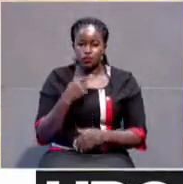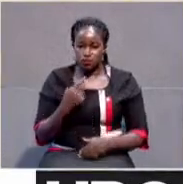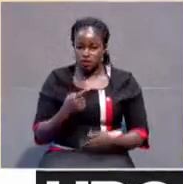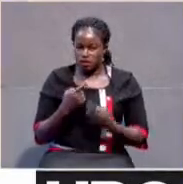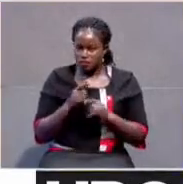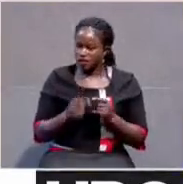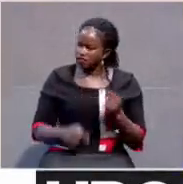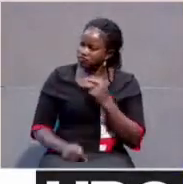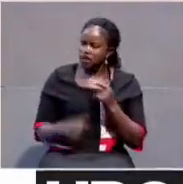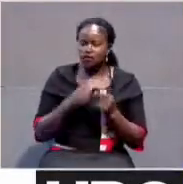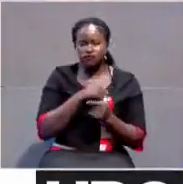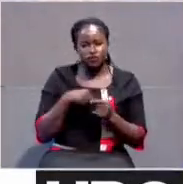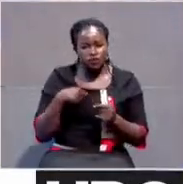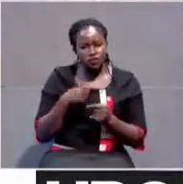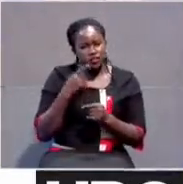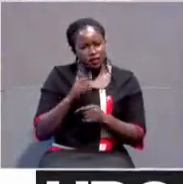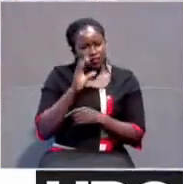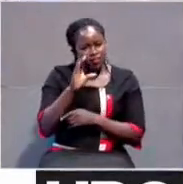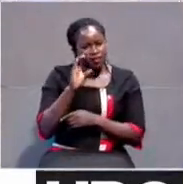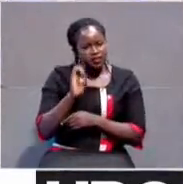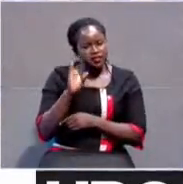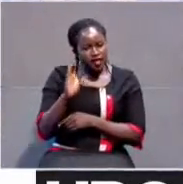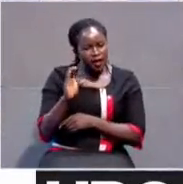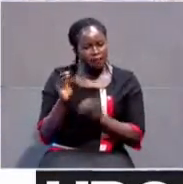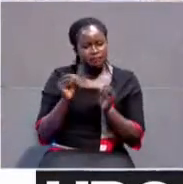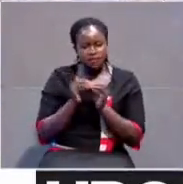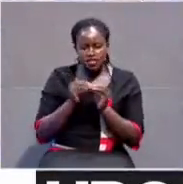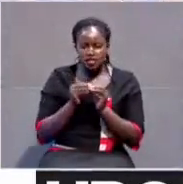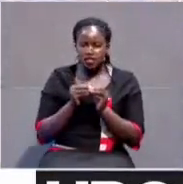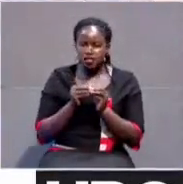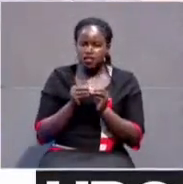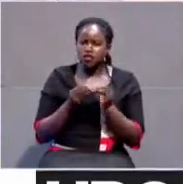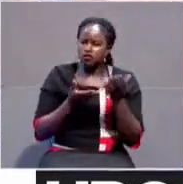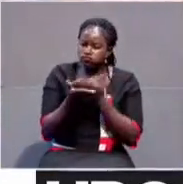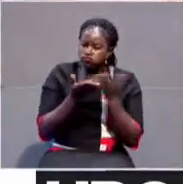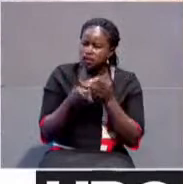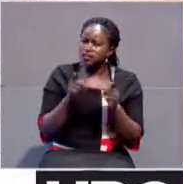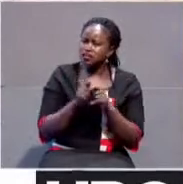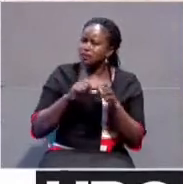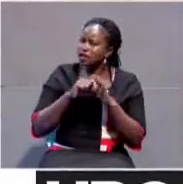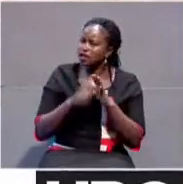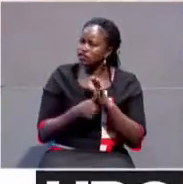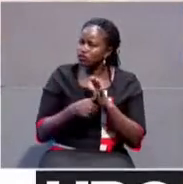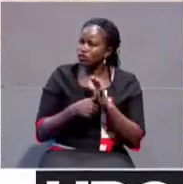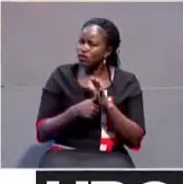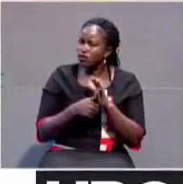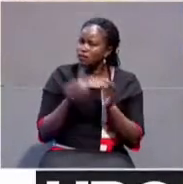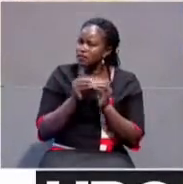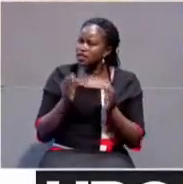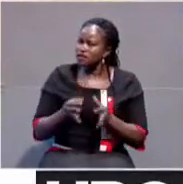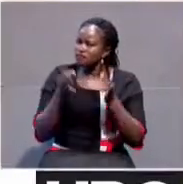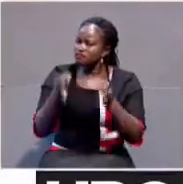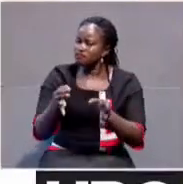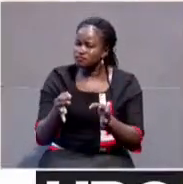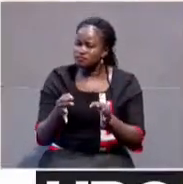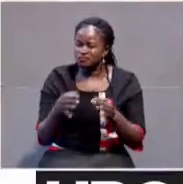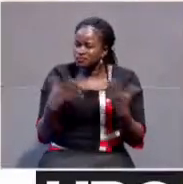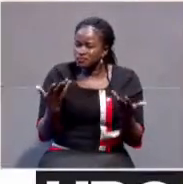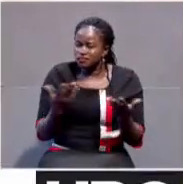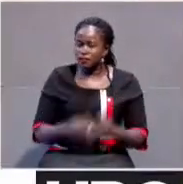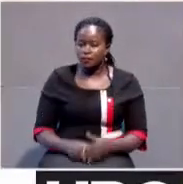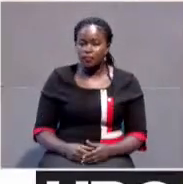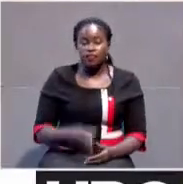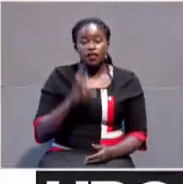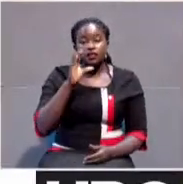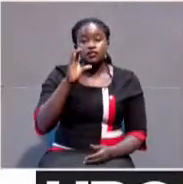refutes allegations that the Central Executive Committee meeting to deliberate on the same matters has been postponed. Central Executive